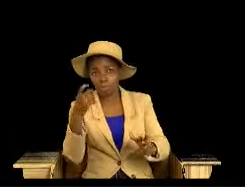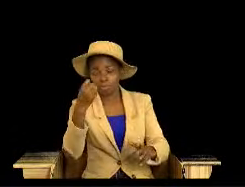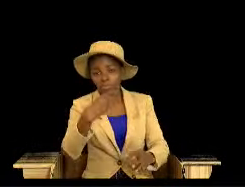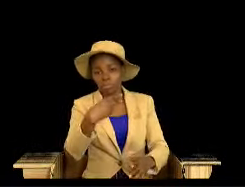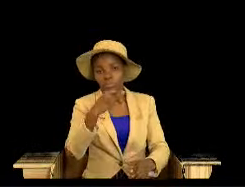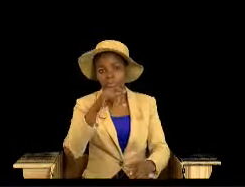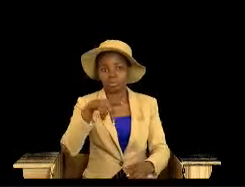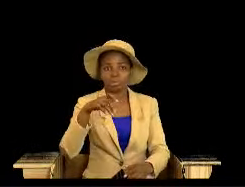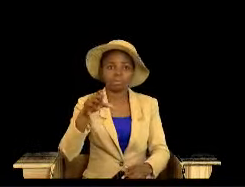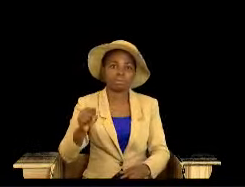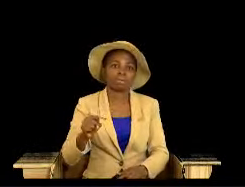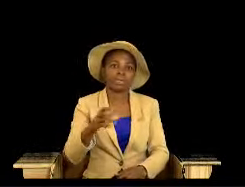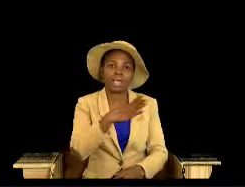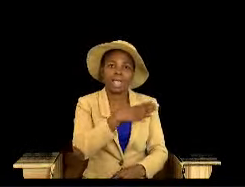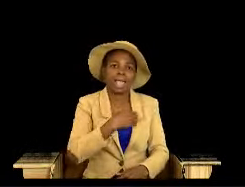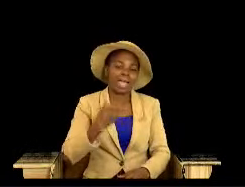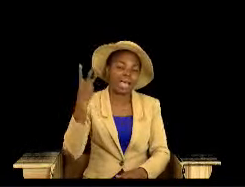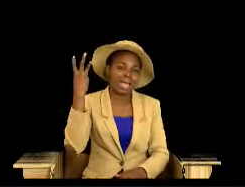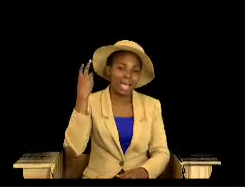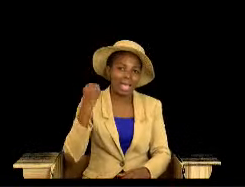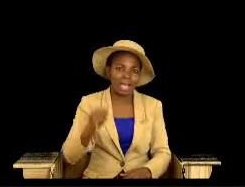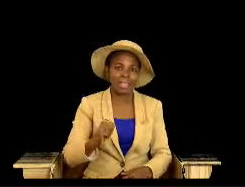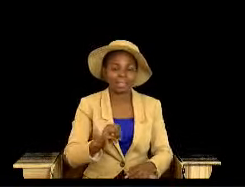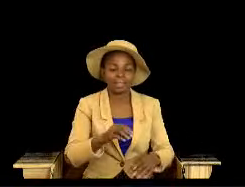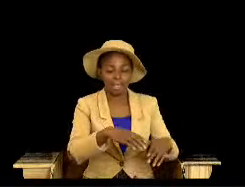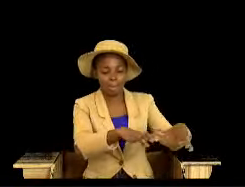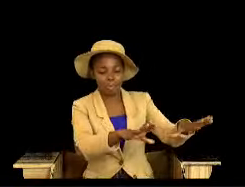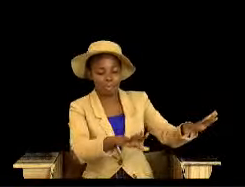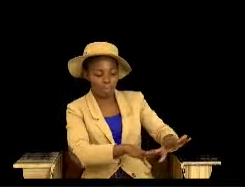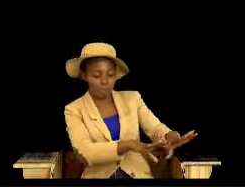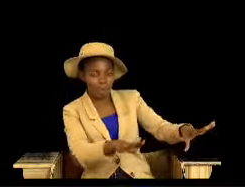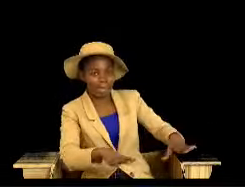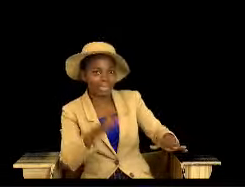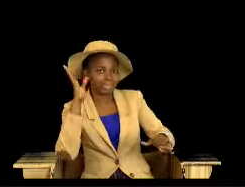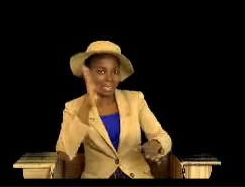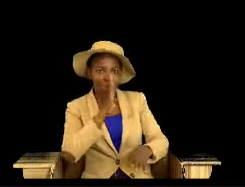sheeps and his brother shall be unto